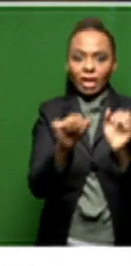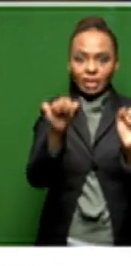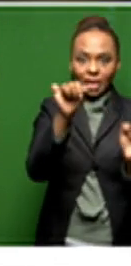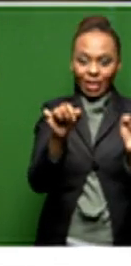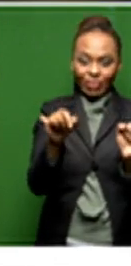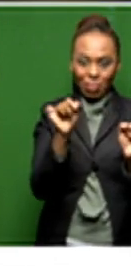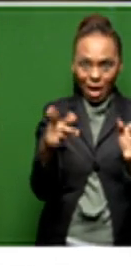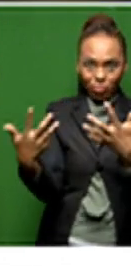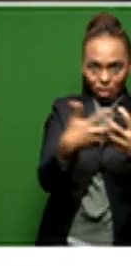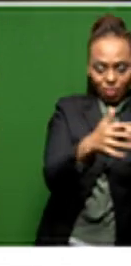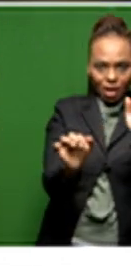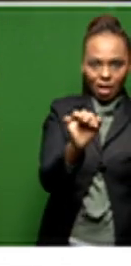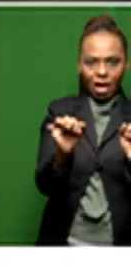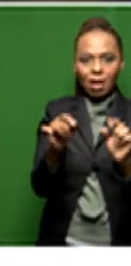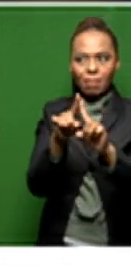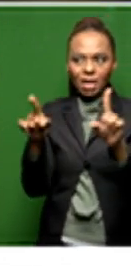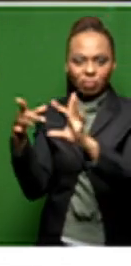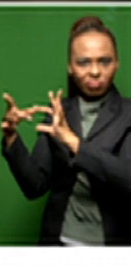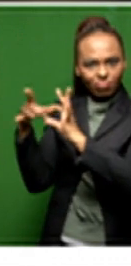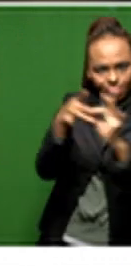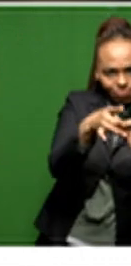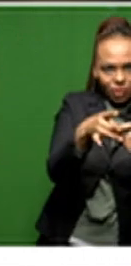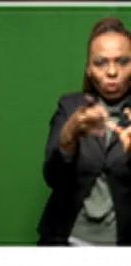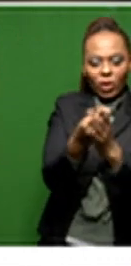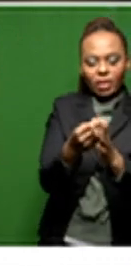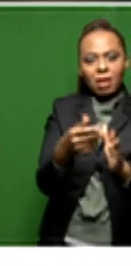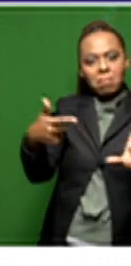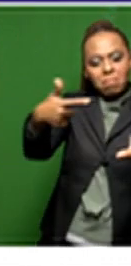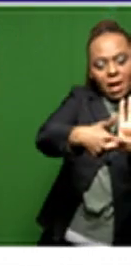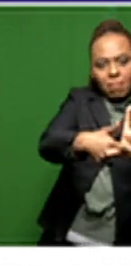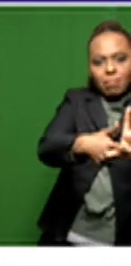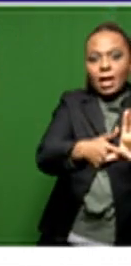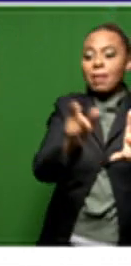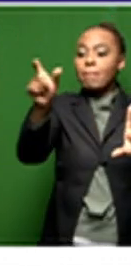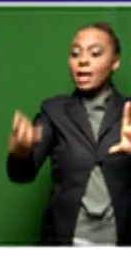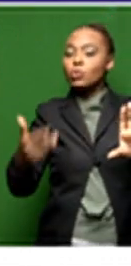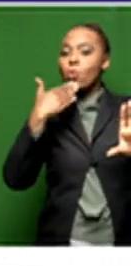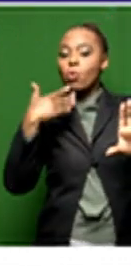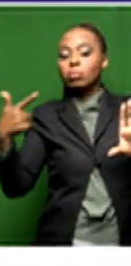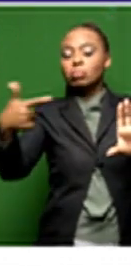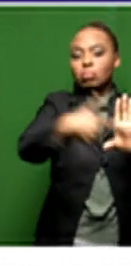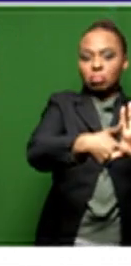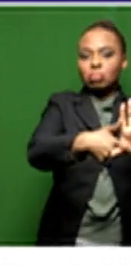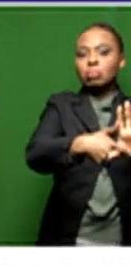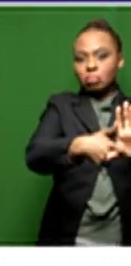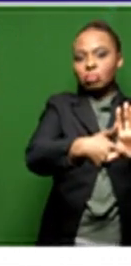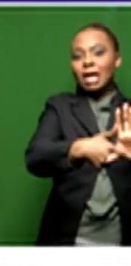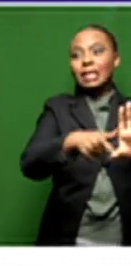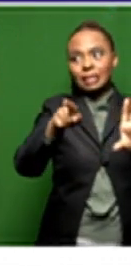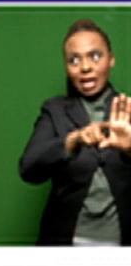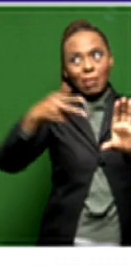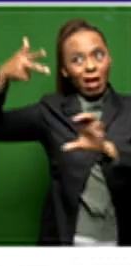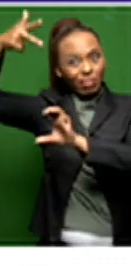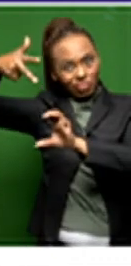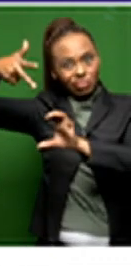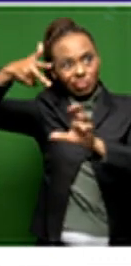well. But we connect to the pump in real time. An attendant just picks up the nozzle, puts the fuel in, and on nozzle down,